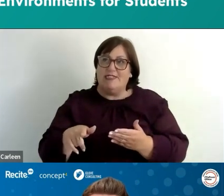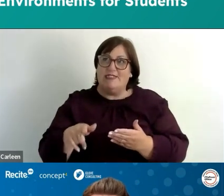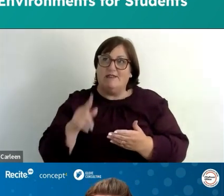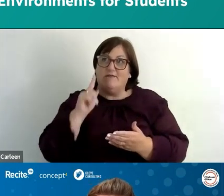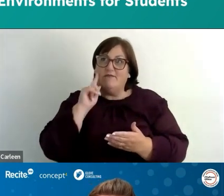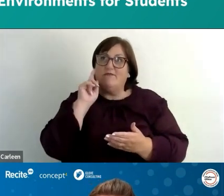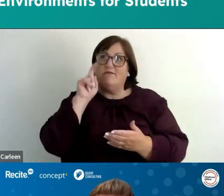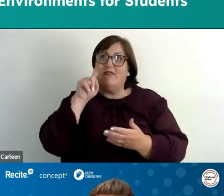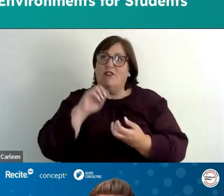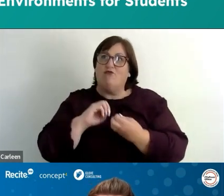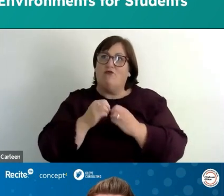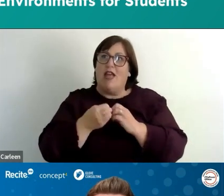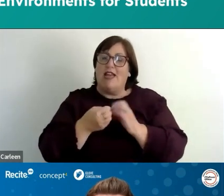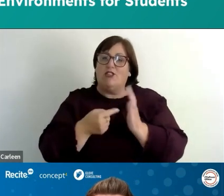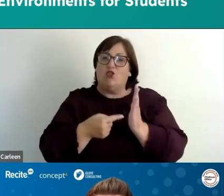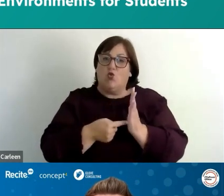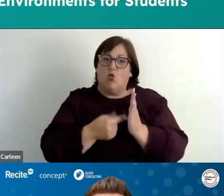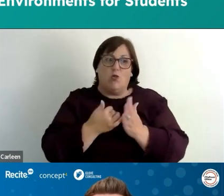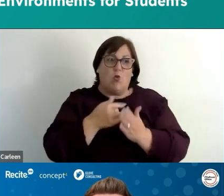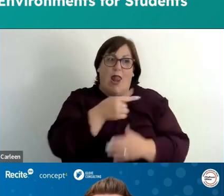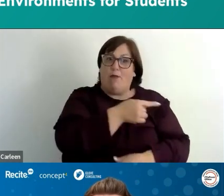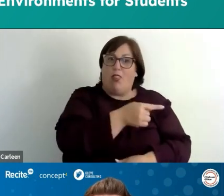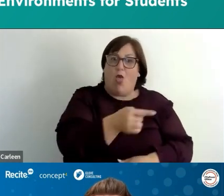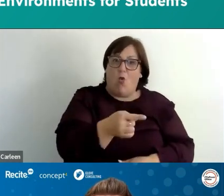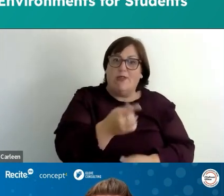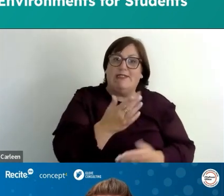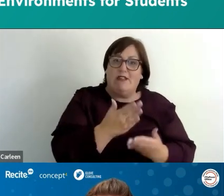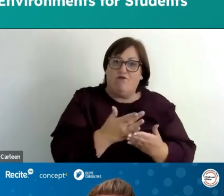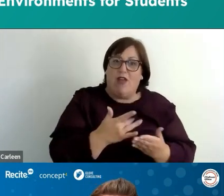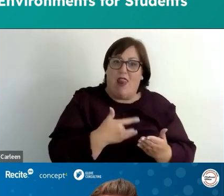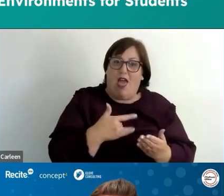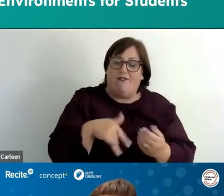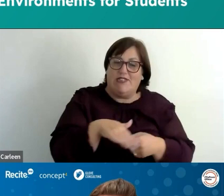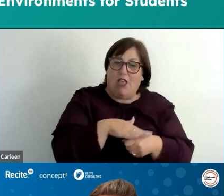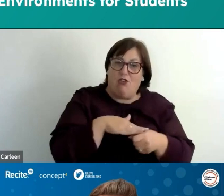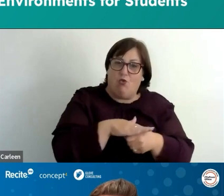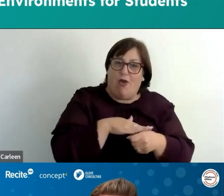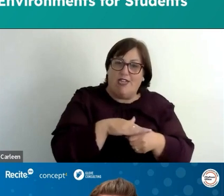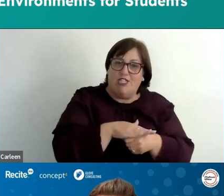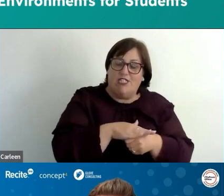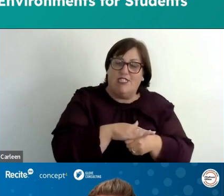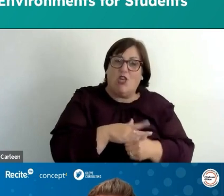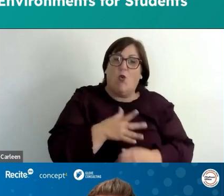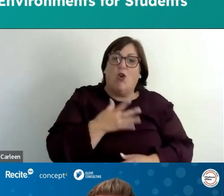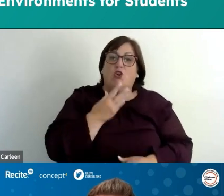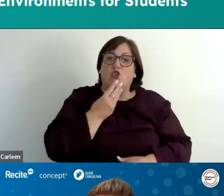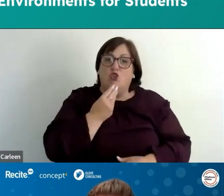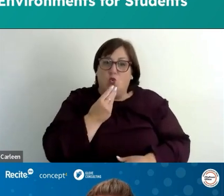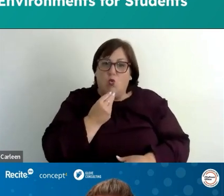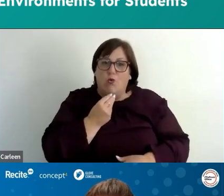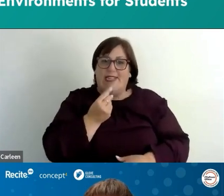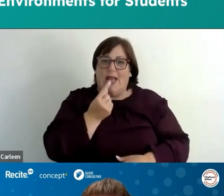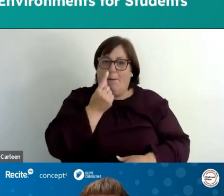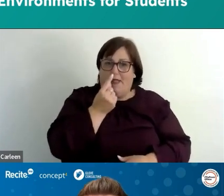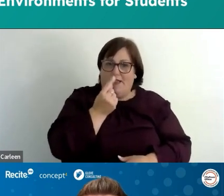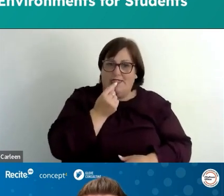really is helping. So yes, usability and accessibility massively come hand in